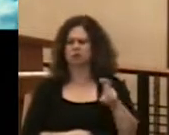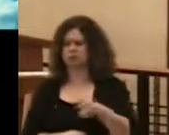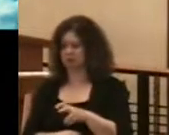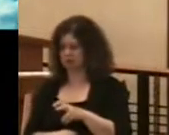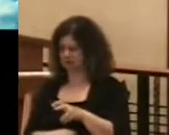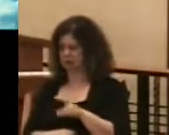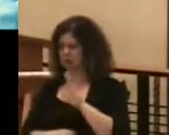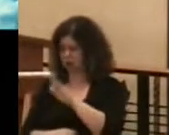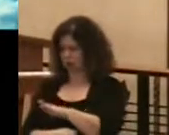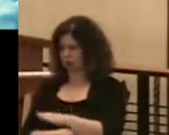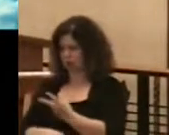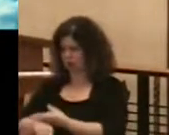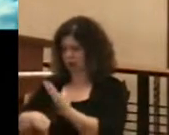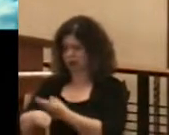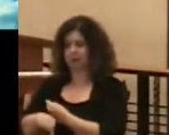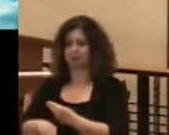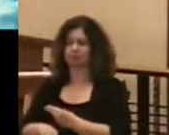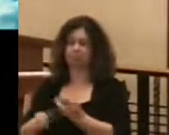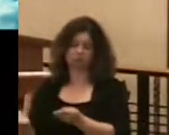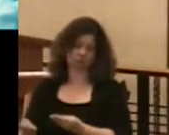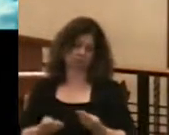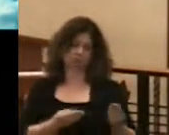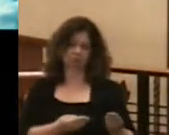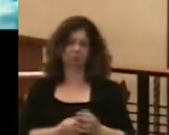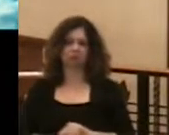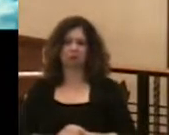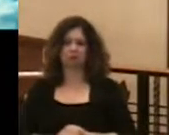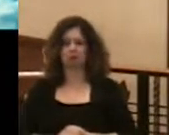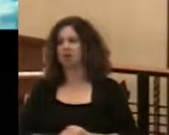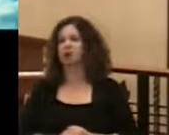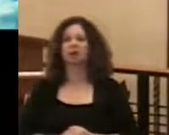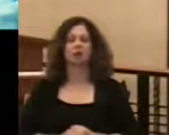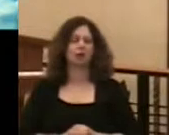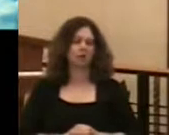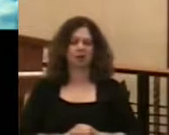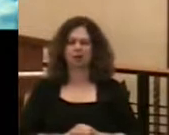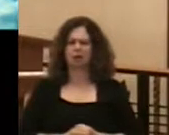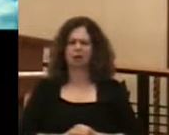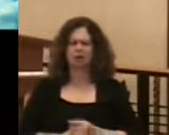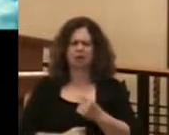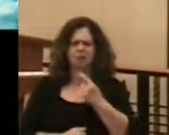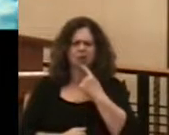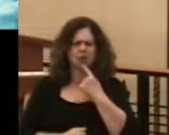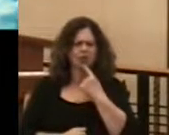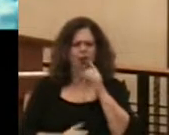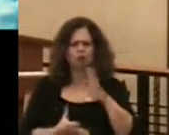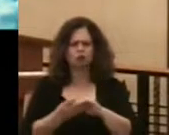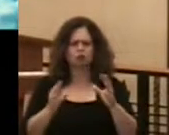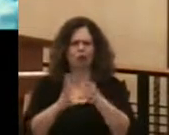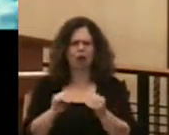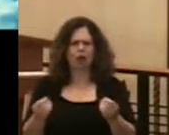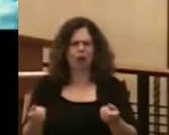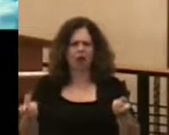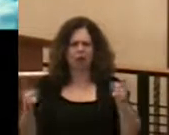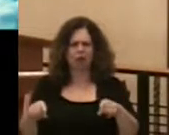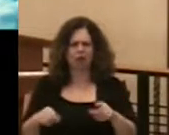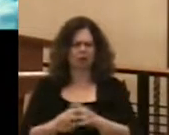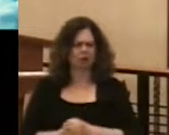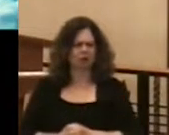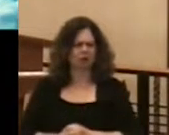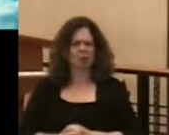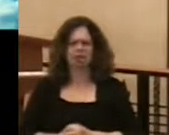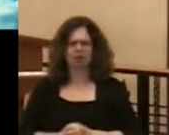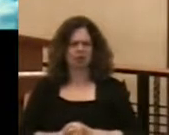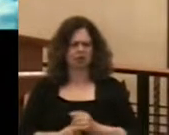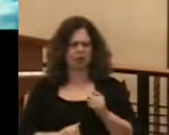David's anger was greatly kindled against the man. He said to Nathan, "As the Lord lives, the man who